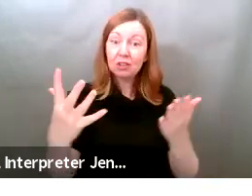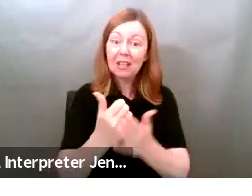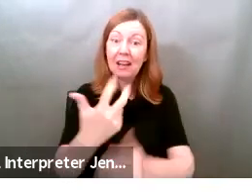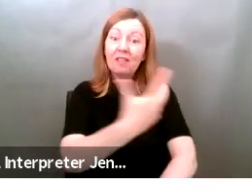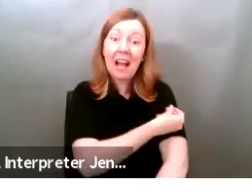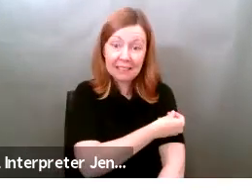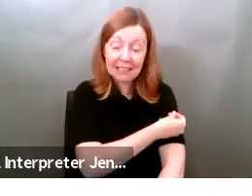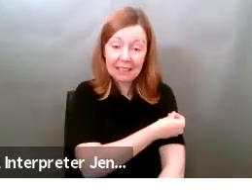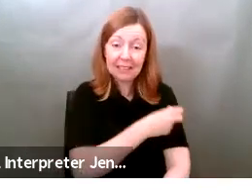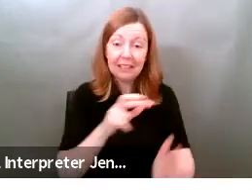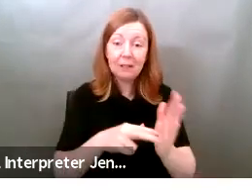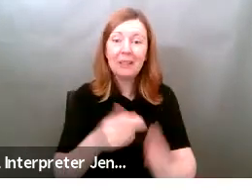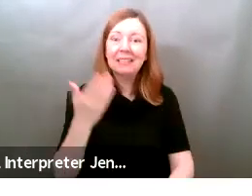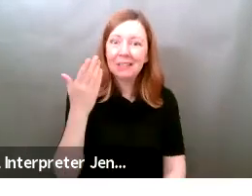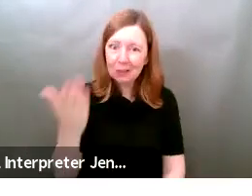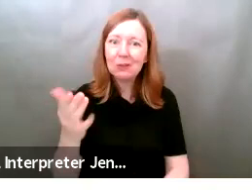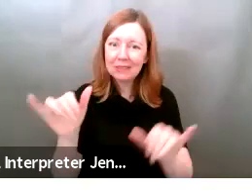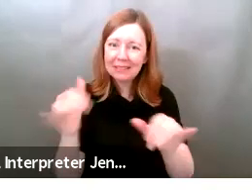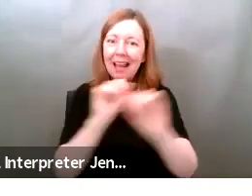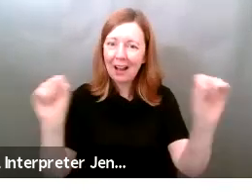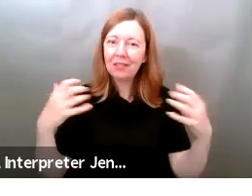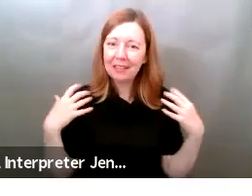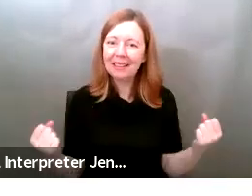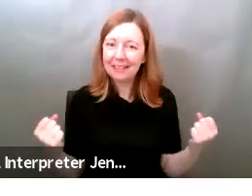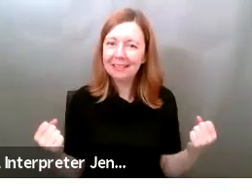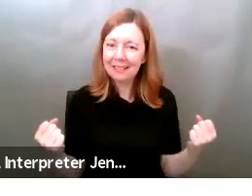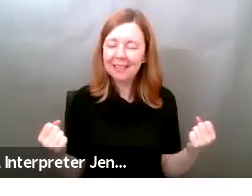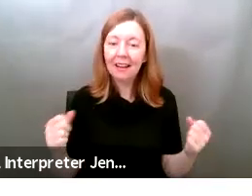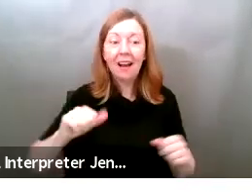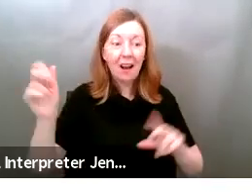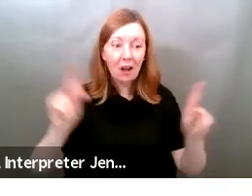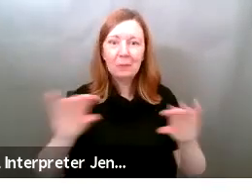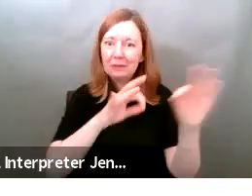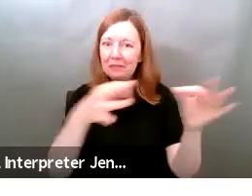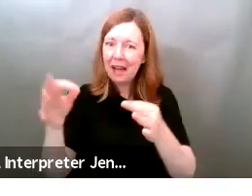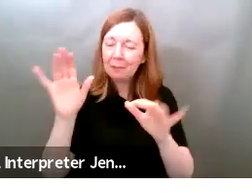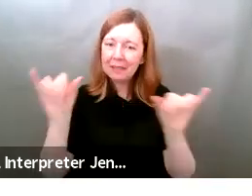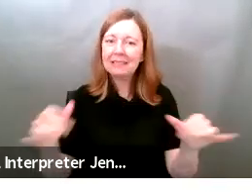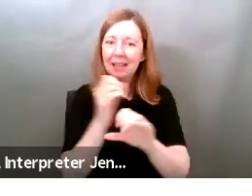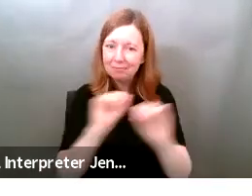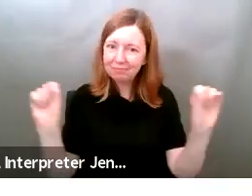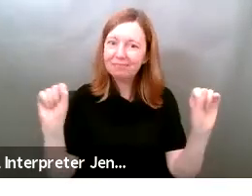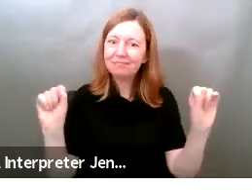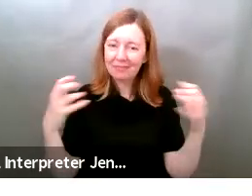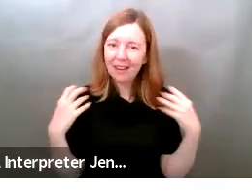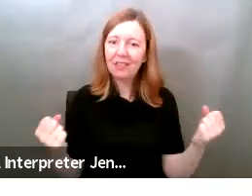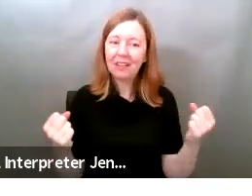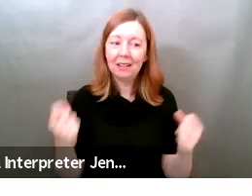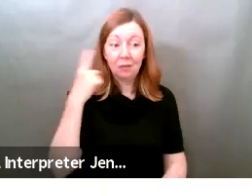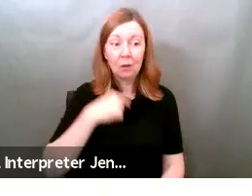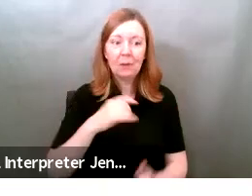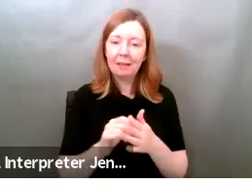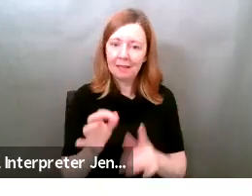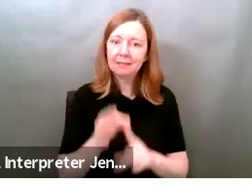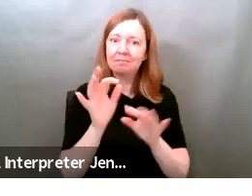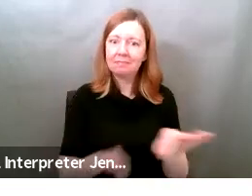vaccinated, you're going to stay healthy and safe, and other people in your family are going to stay healthy and safe. For me, that's